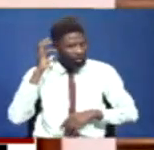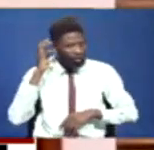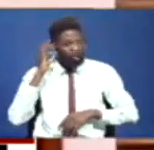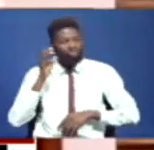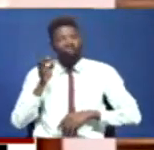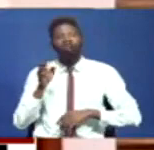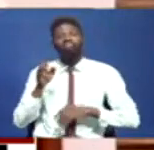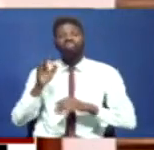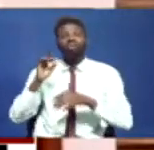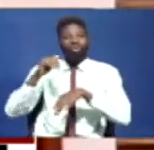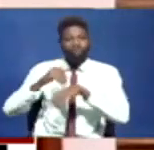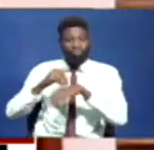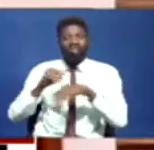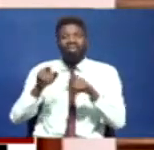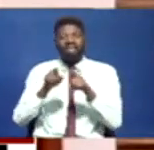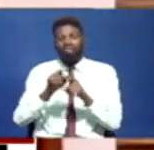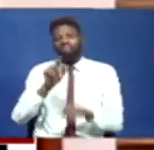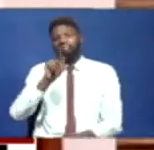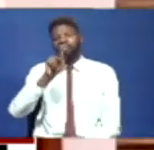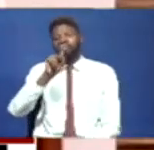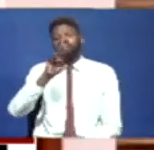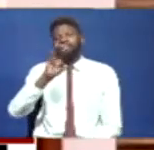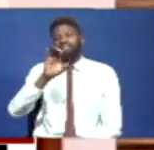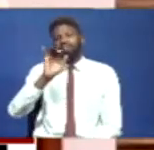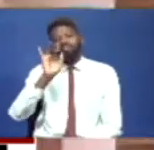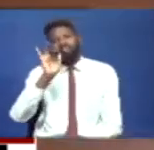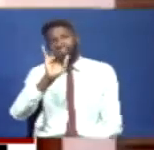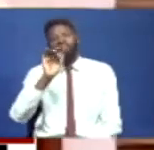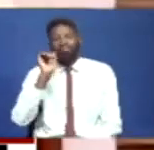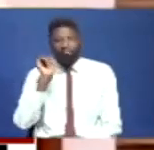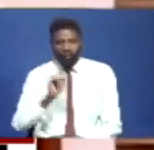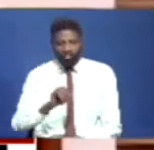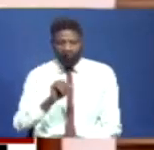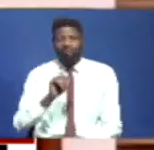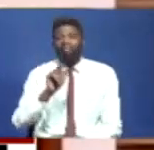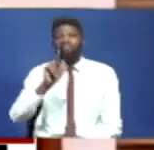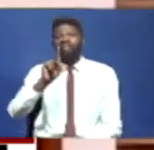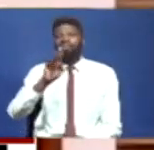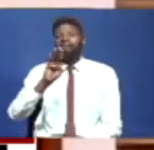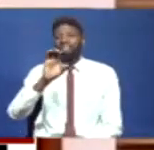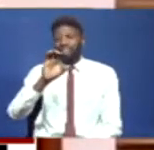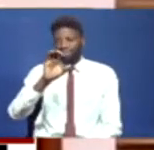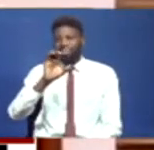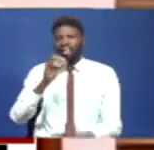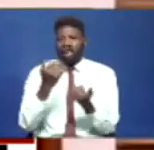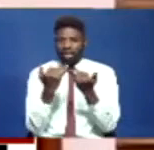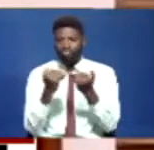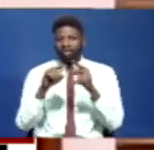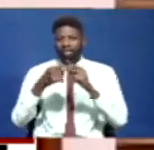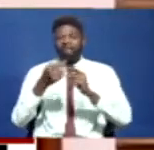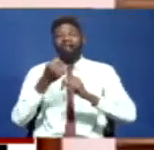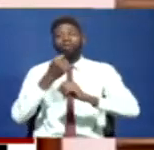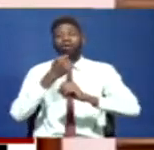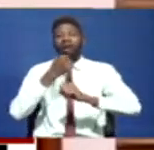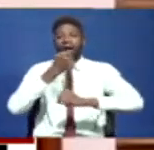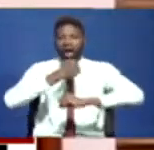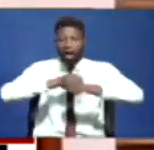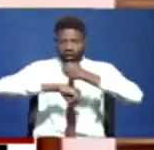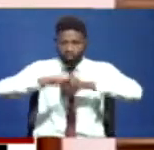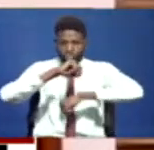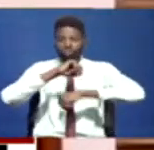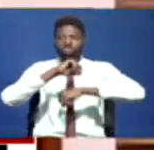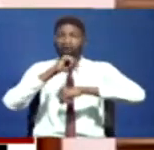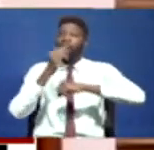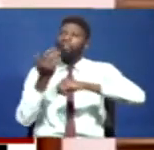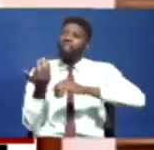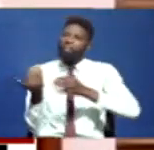KBC is preferred broadcaster. The journey for KBC to reclaim its position in Kenya's broadcasting